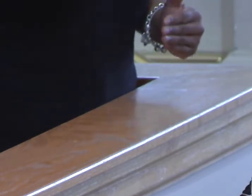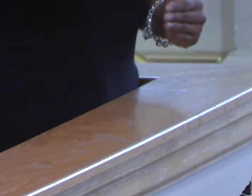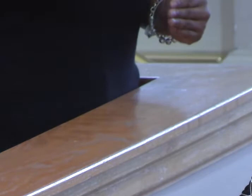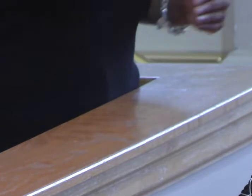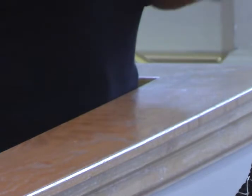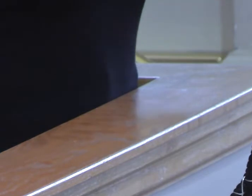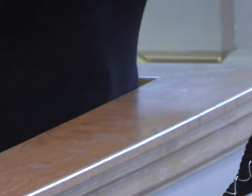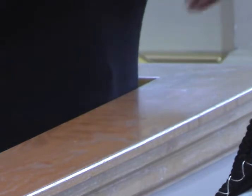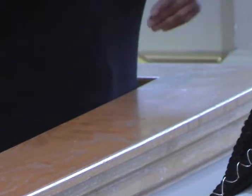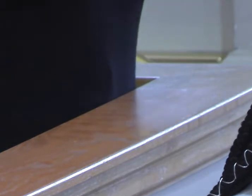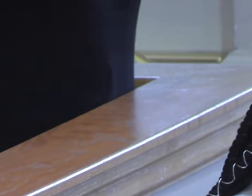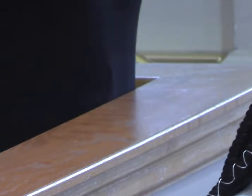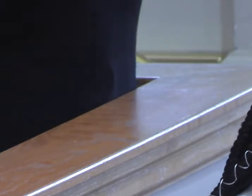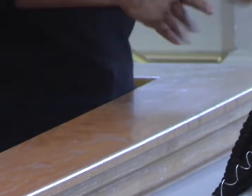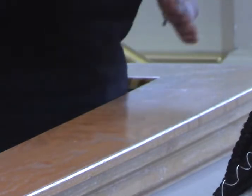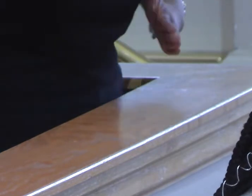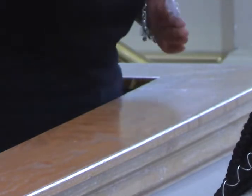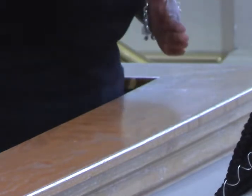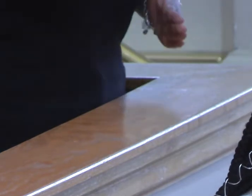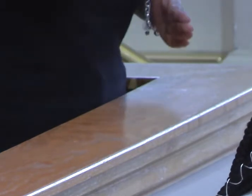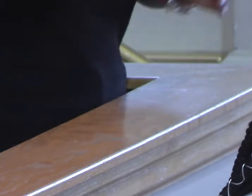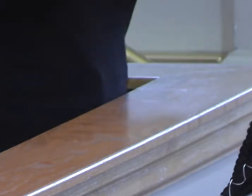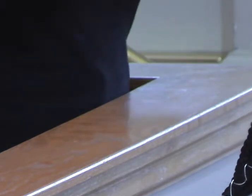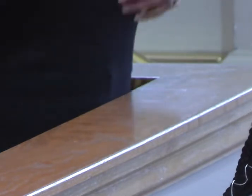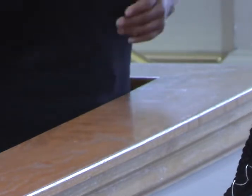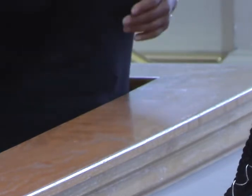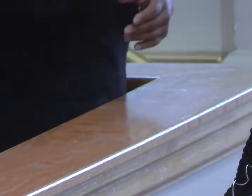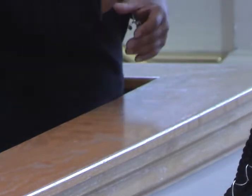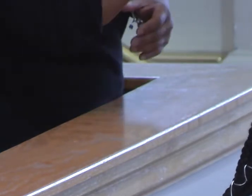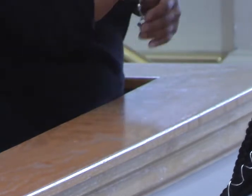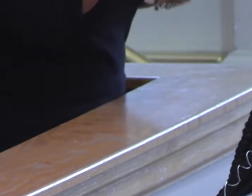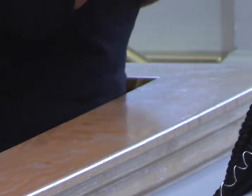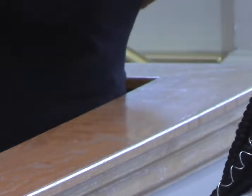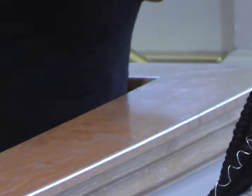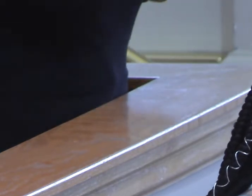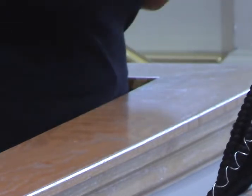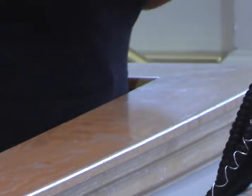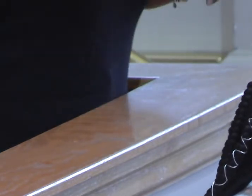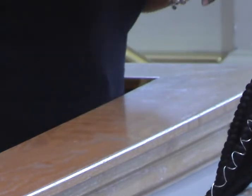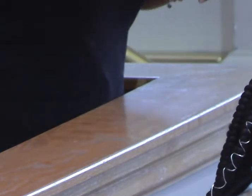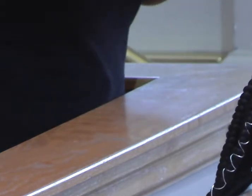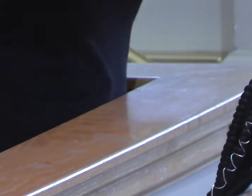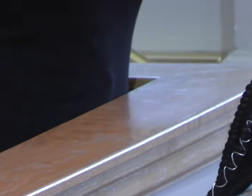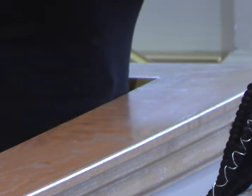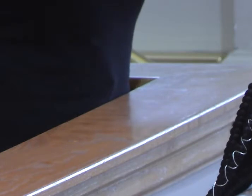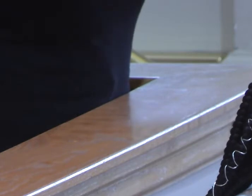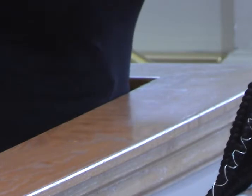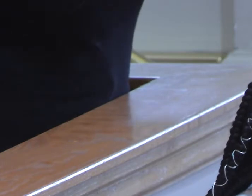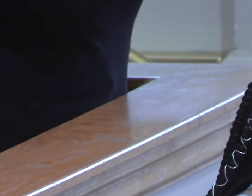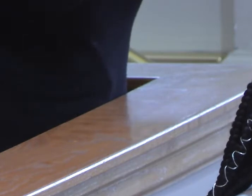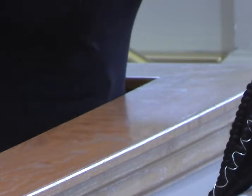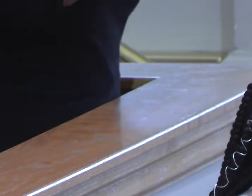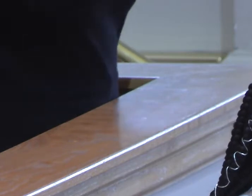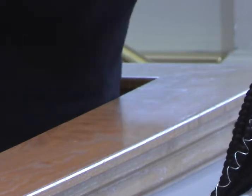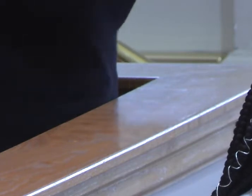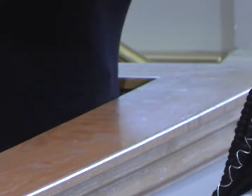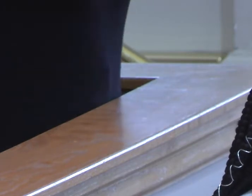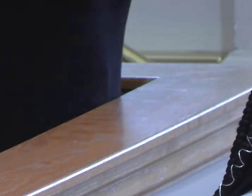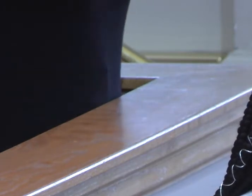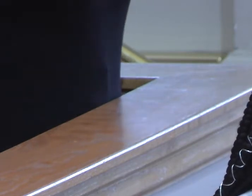the Science March in Washington, D.C. Mari also spoke at the United Nations Girl Up Leadership